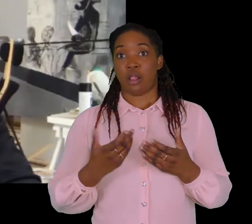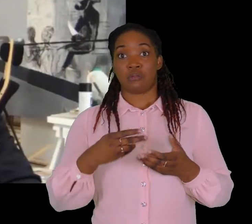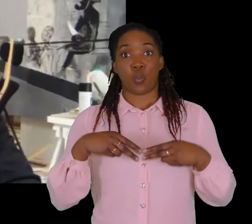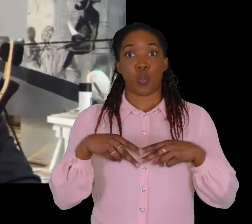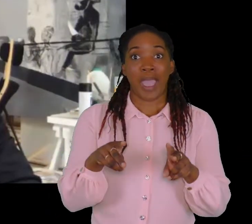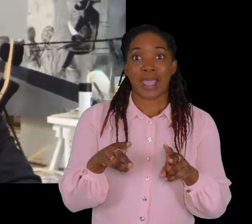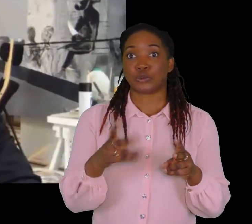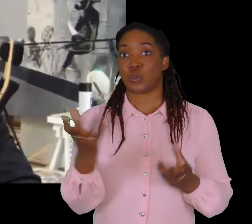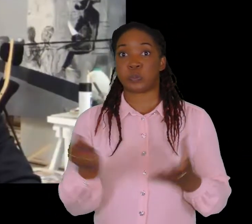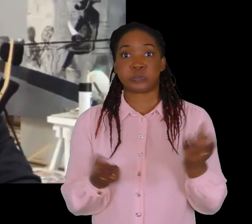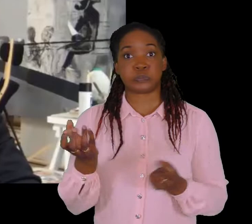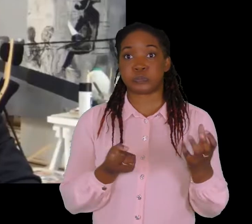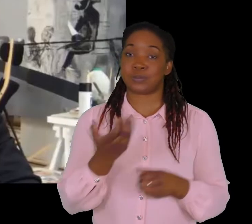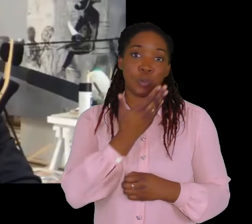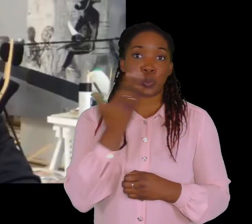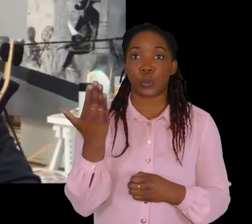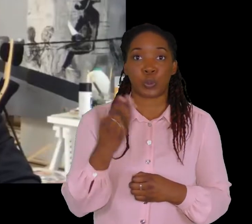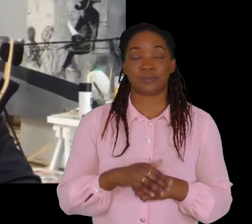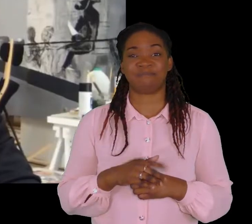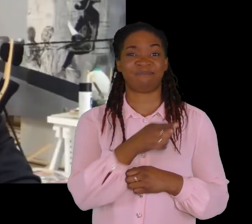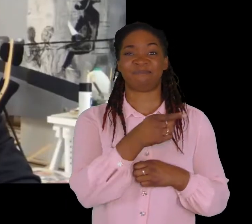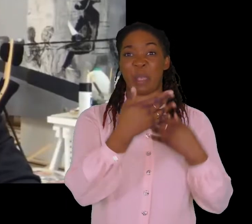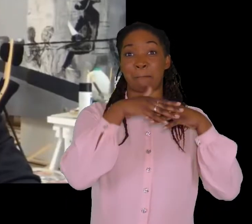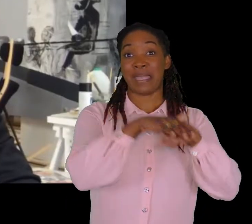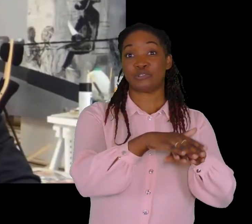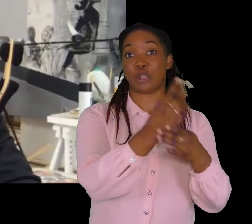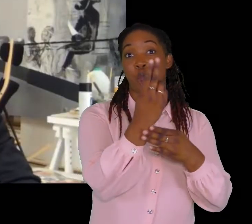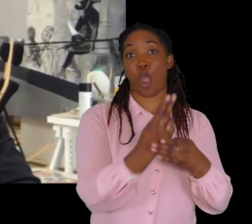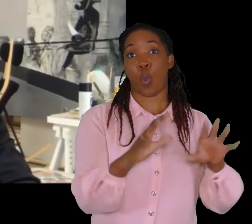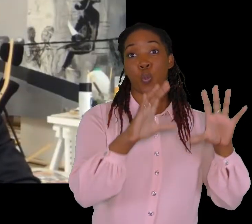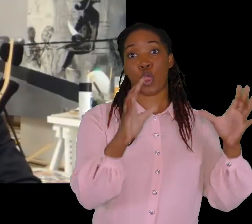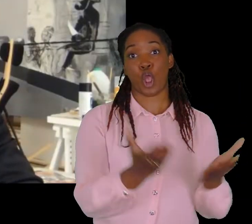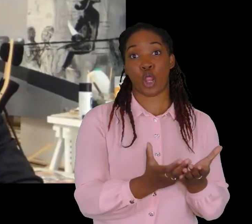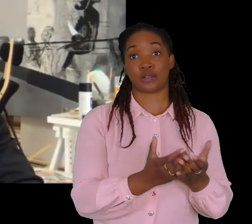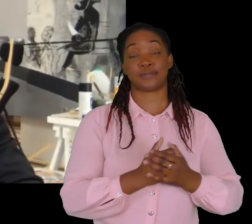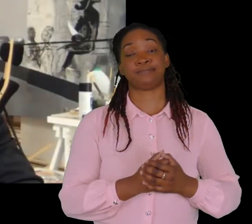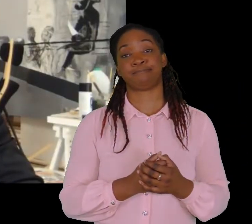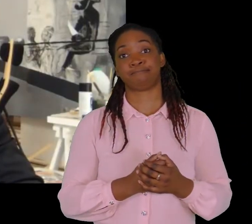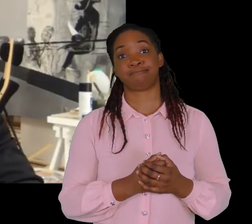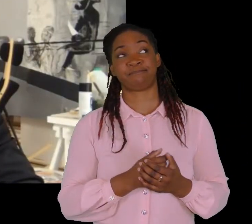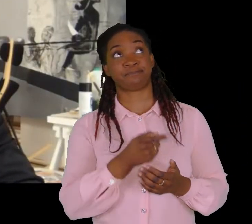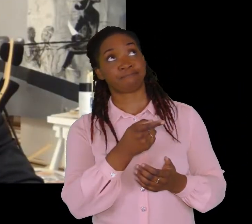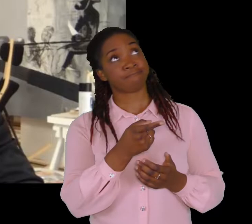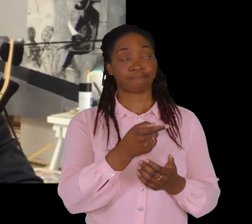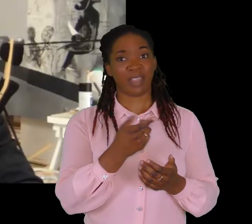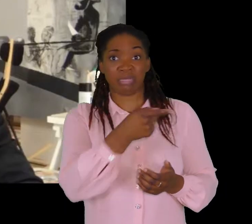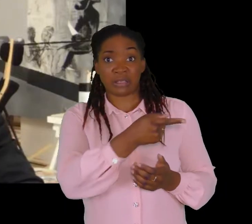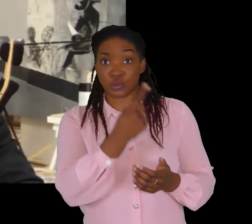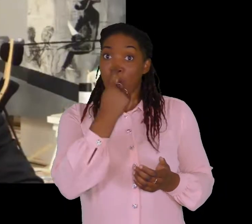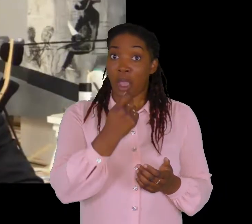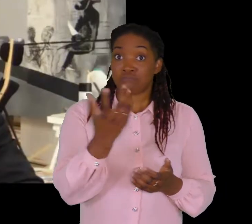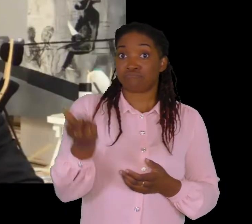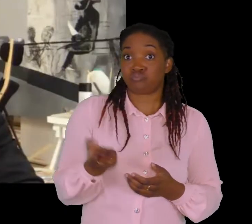setup that was open to Black artists, and largely within the mainstream art world, which was known by the time, which were more, I suppose,